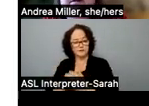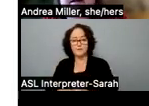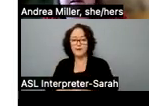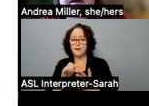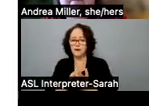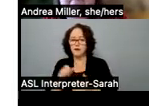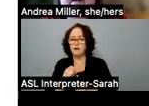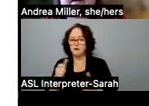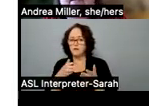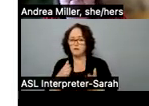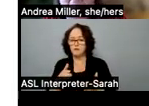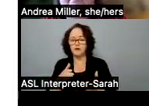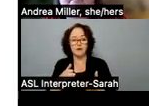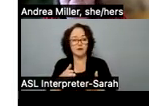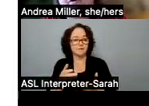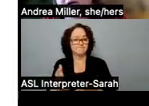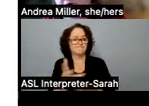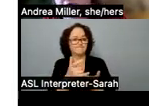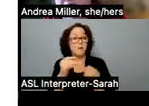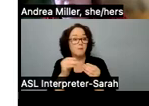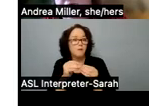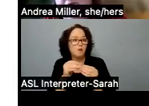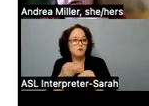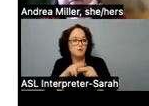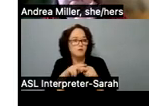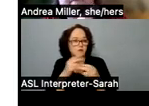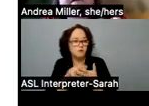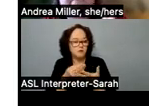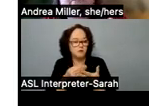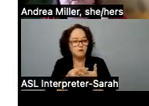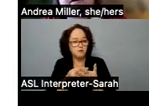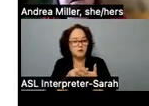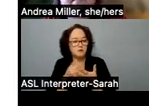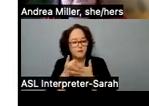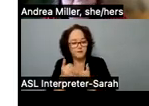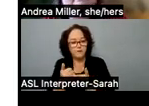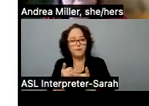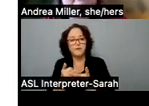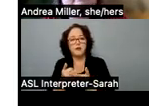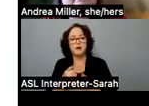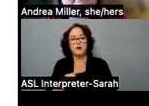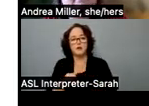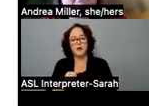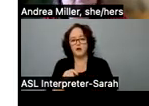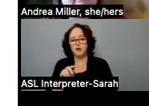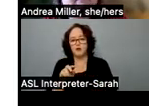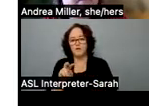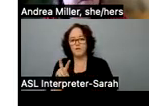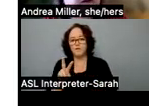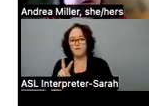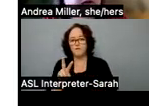a layer of funding. VOCA, or the VOCA money, the